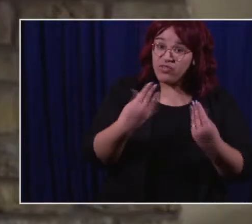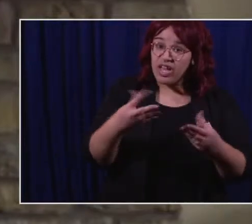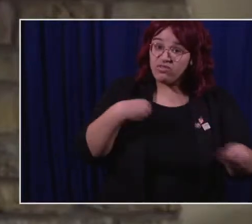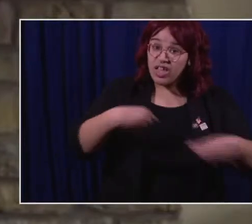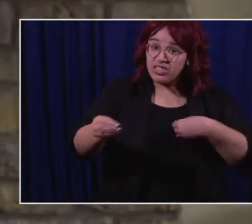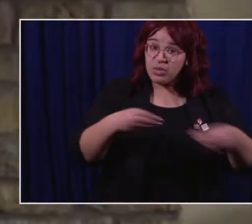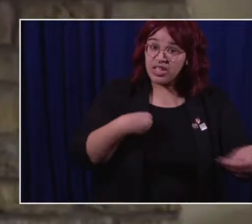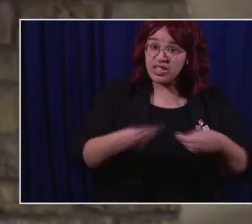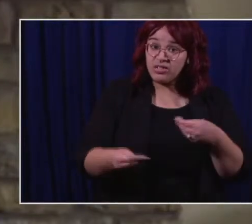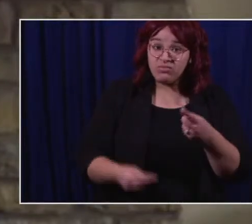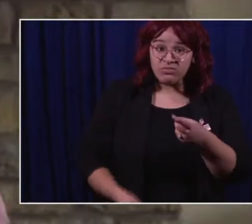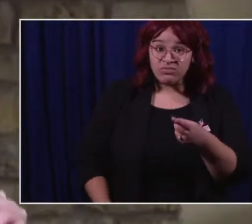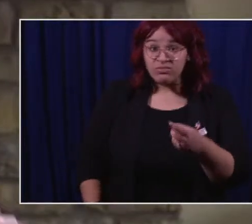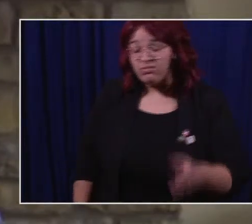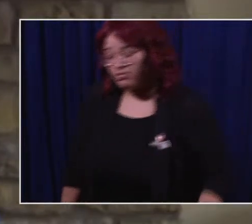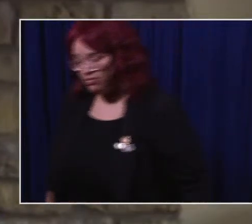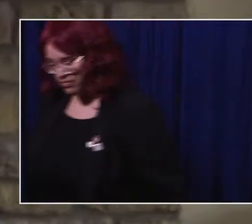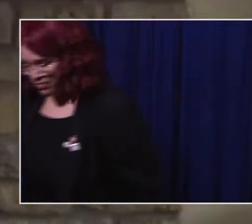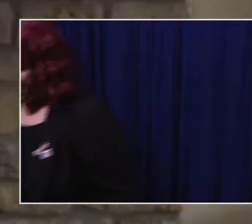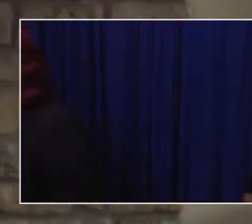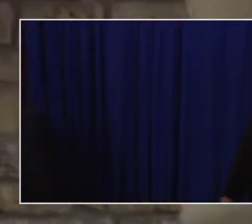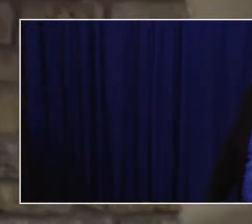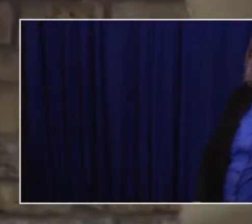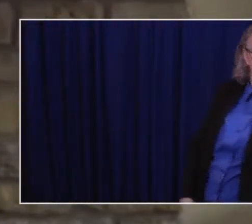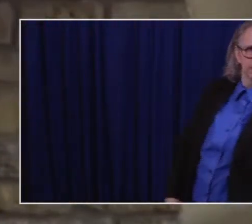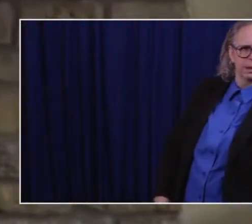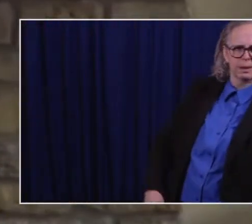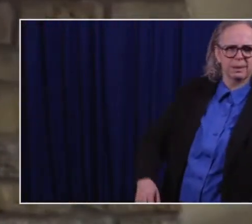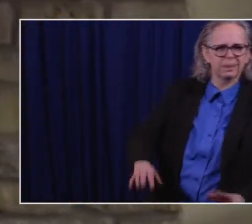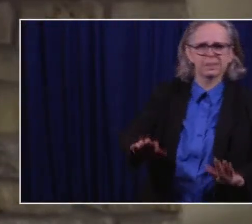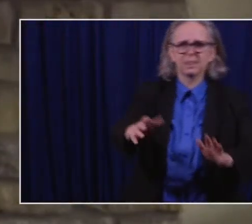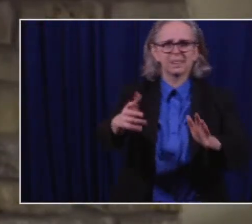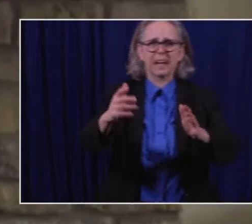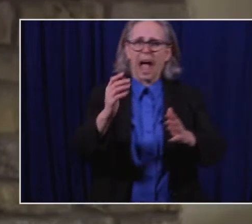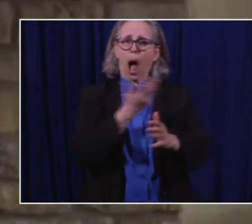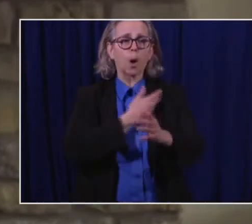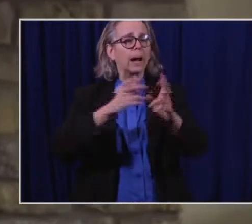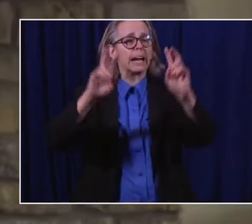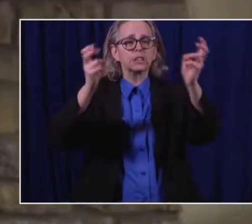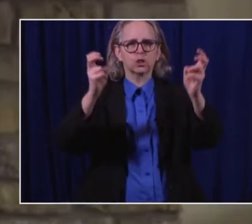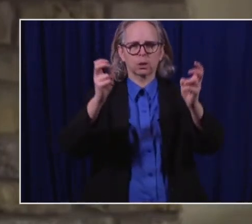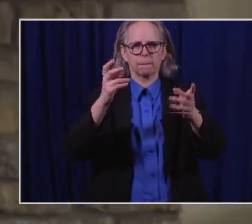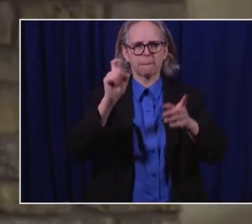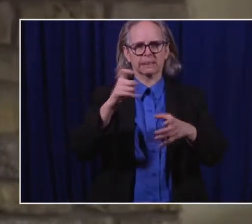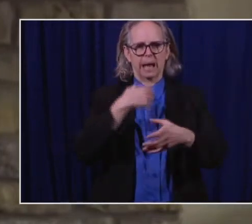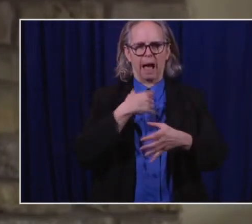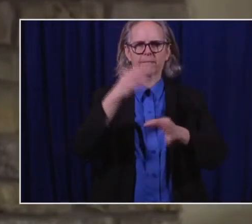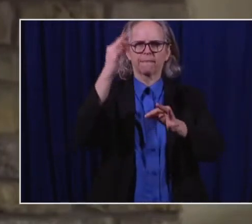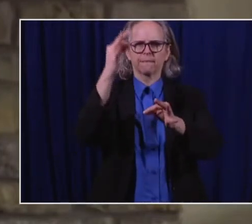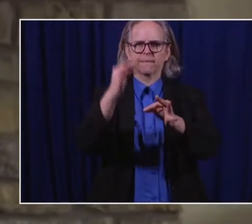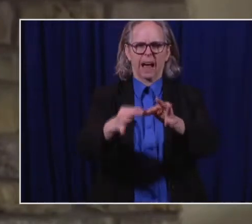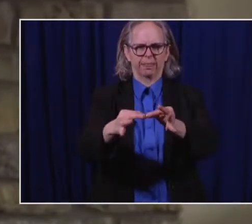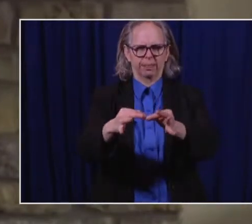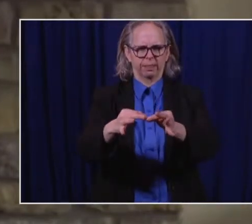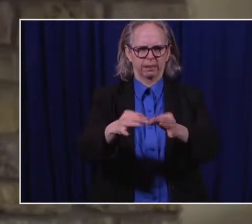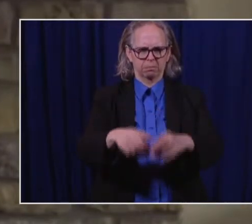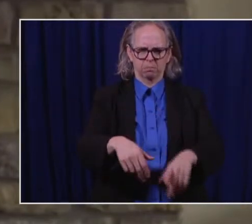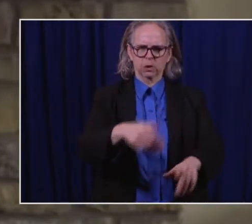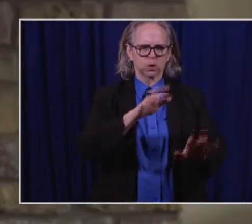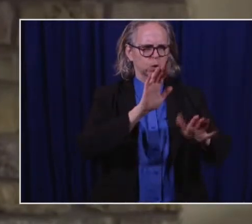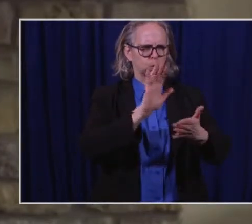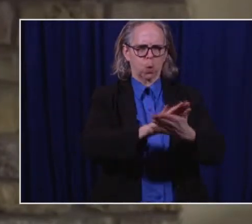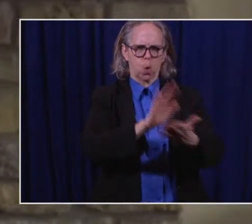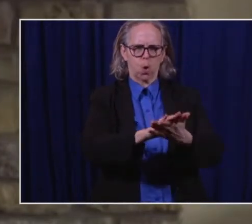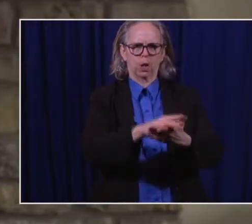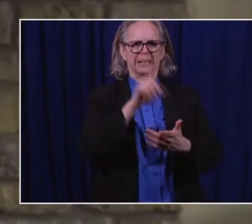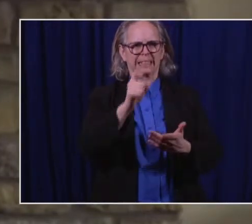Each school signed a document, every school but one signed a document and said, we'll be back on March 1. Now, for some of them, that's not a heavy lift because they've already done it.